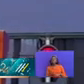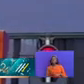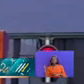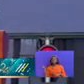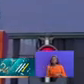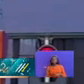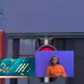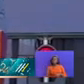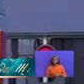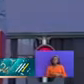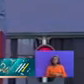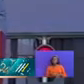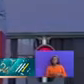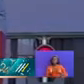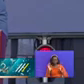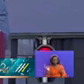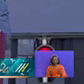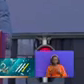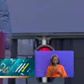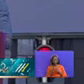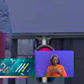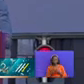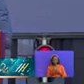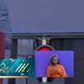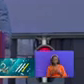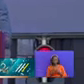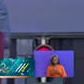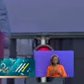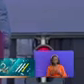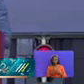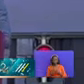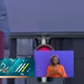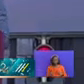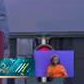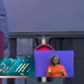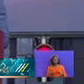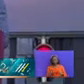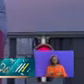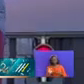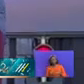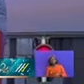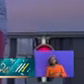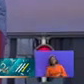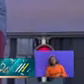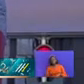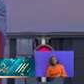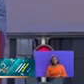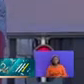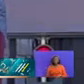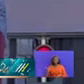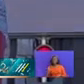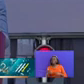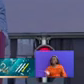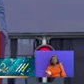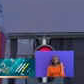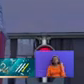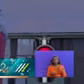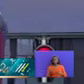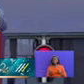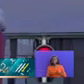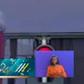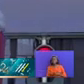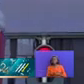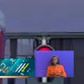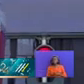globally so the barriers are being taken there is an advantage and disadvantage I don't want to dwell on the age of media